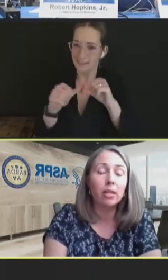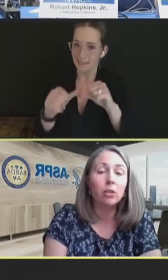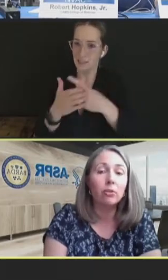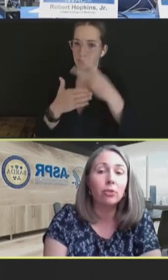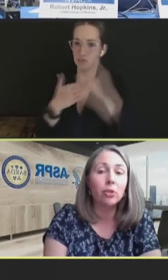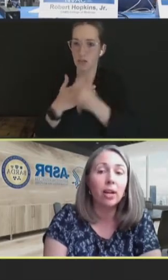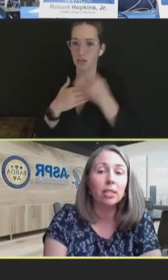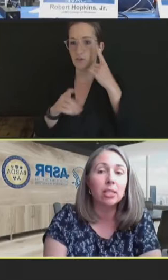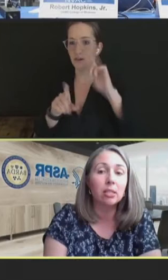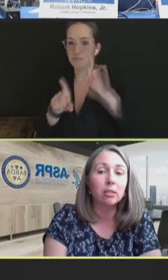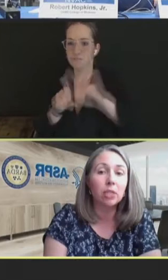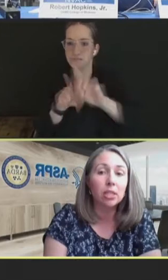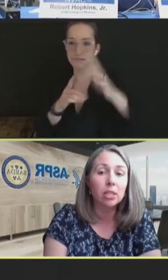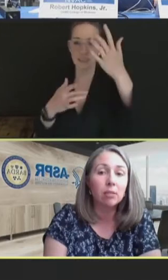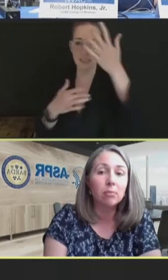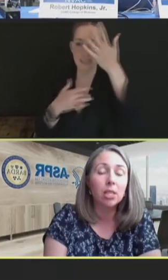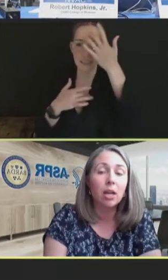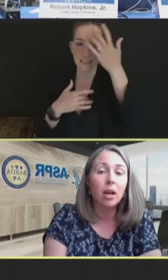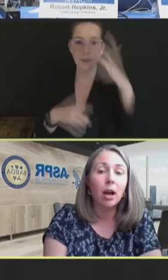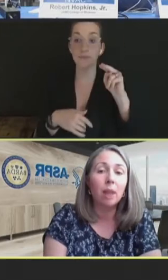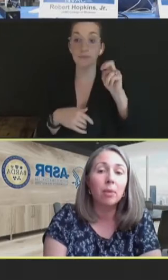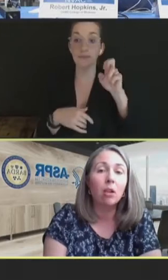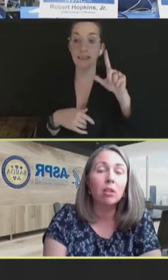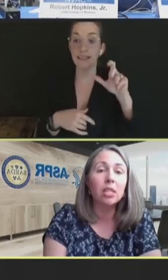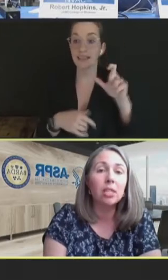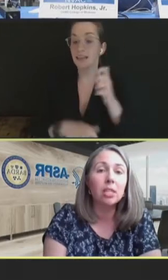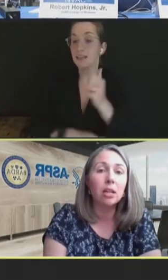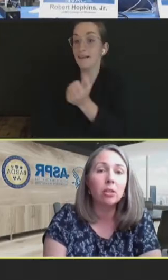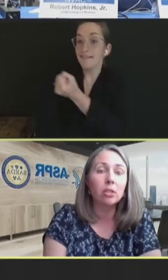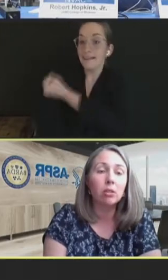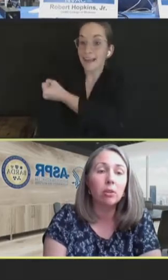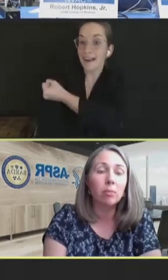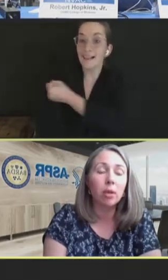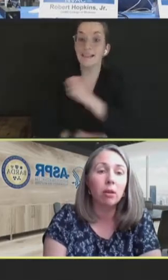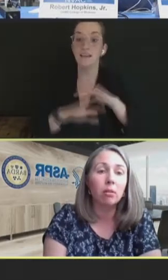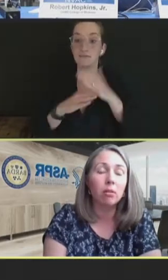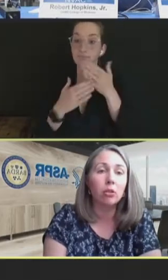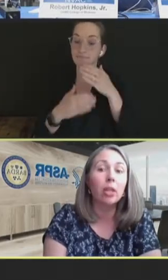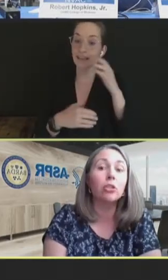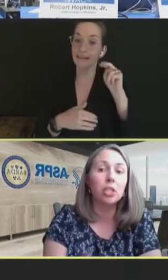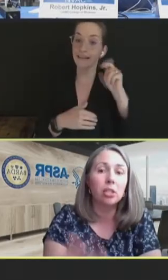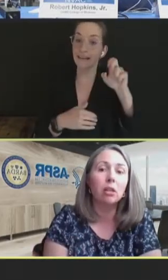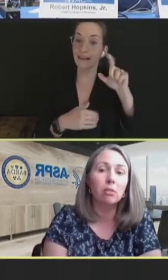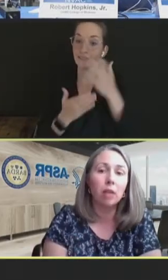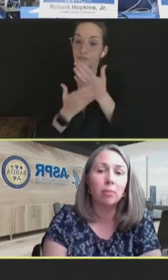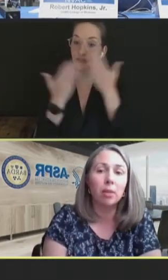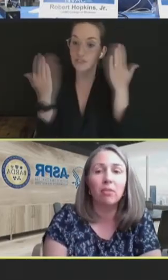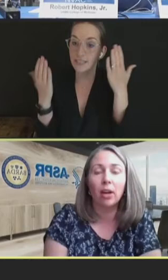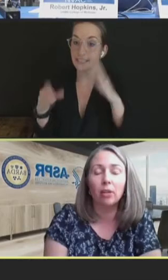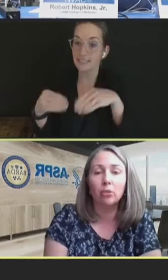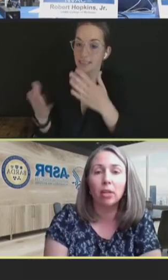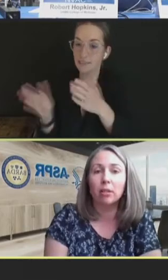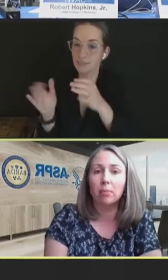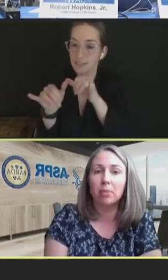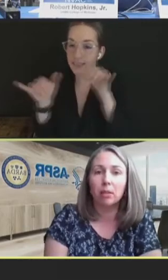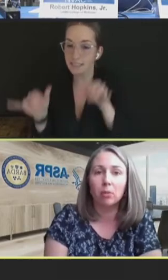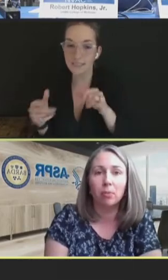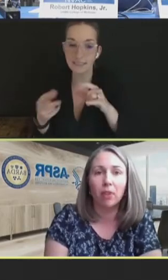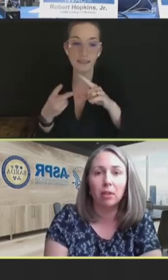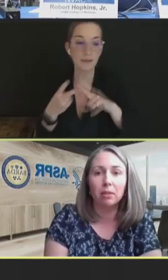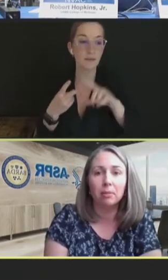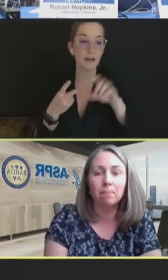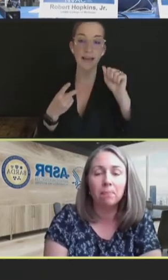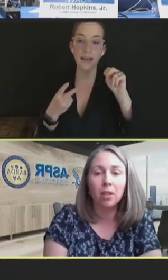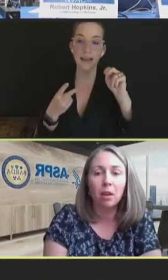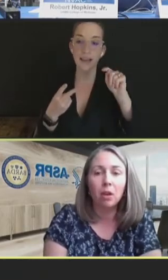and needle-free vaccine delivery systems. And all of these details in a little bit greater detail can be found in the written update that was